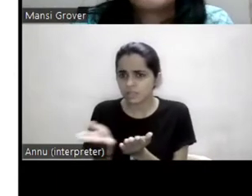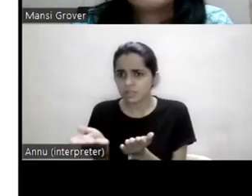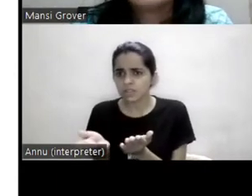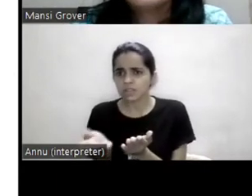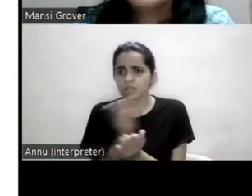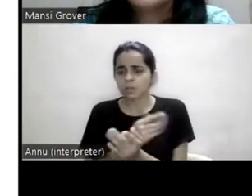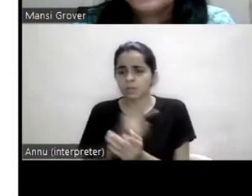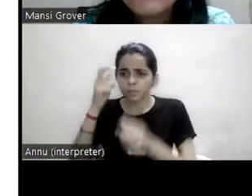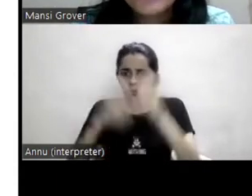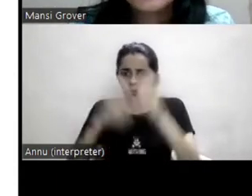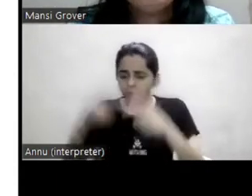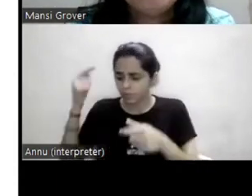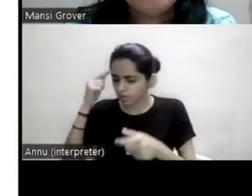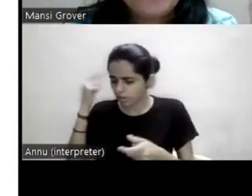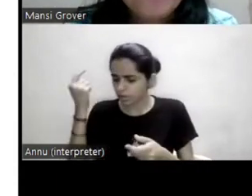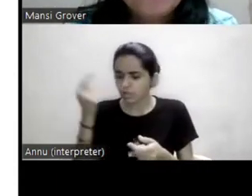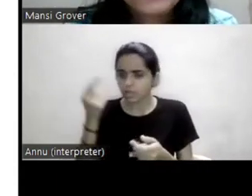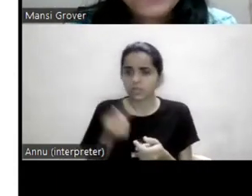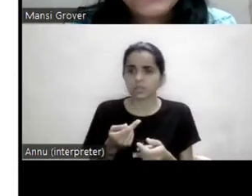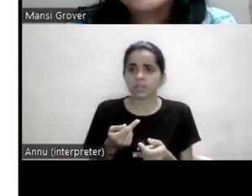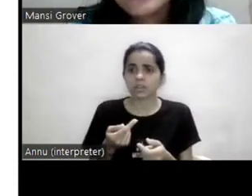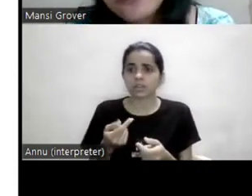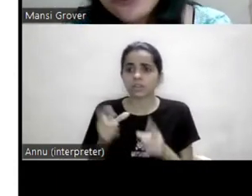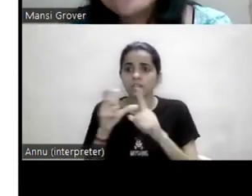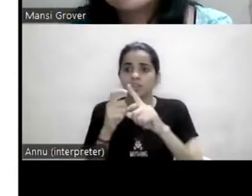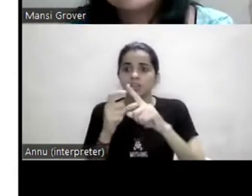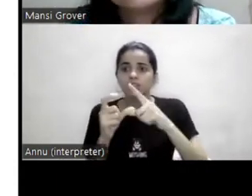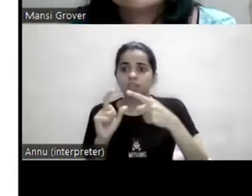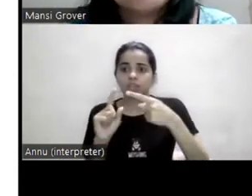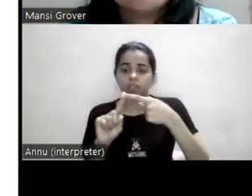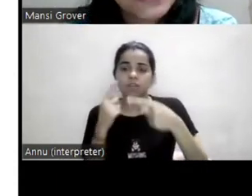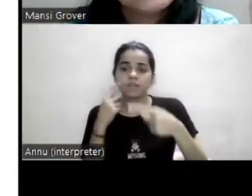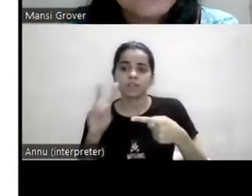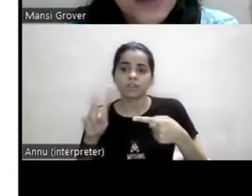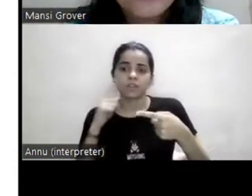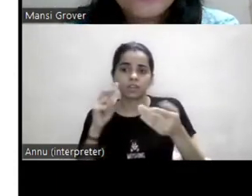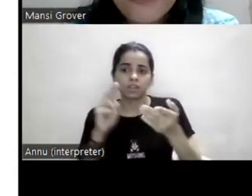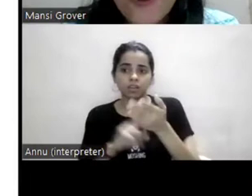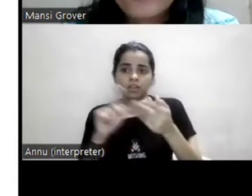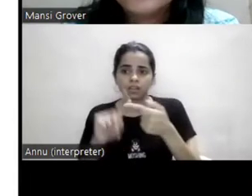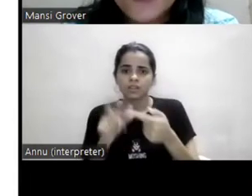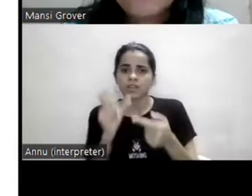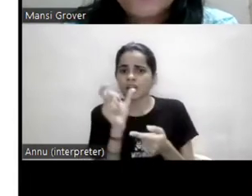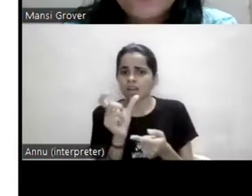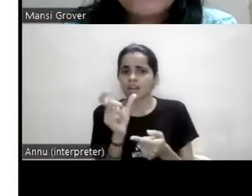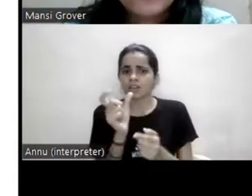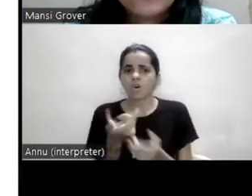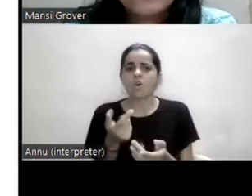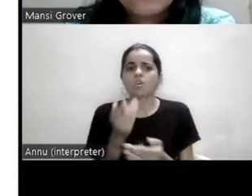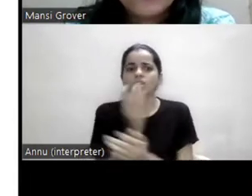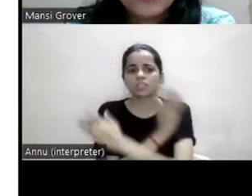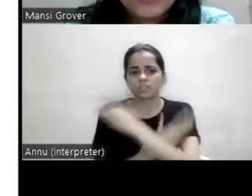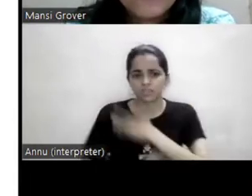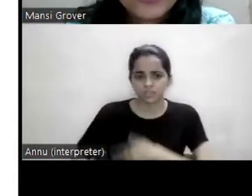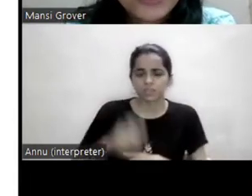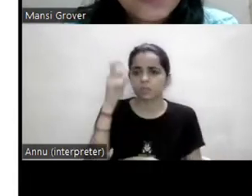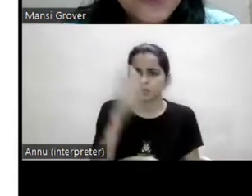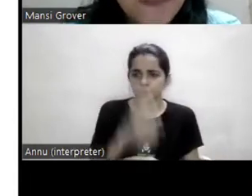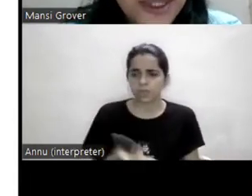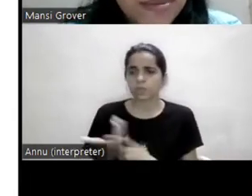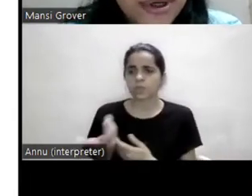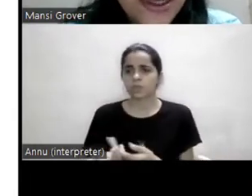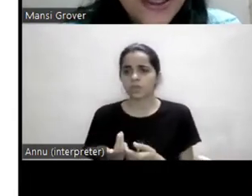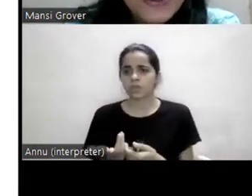seen as divine people, right? Therefore, you know, there's a term like Divyang for the people, you know, for the